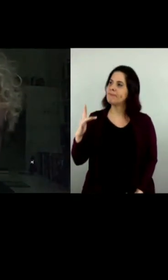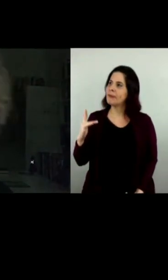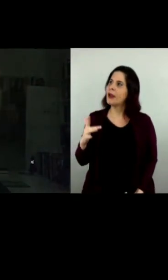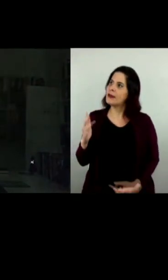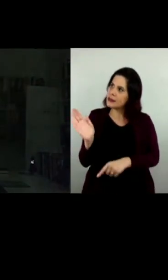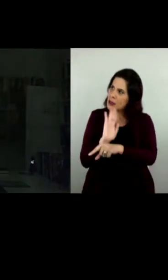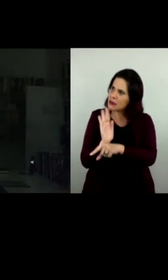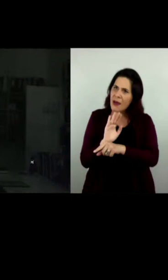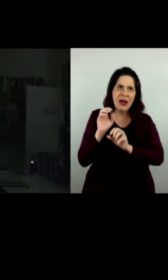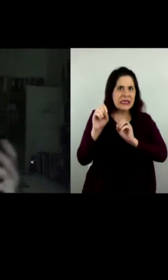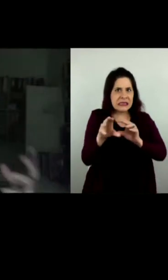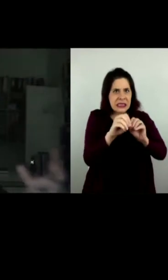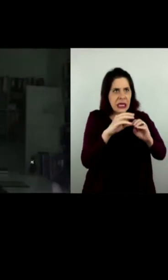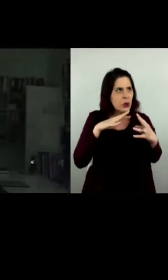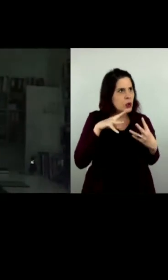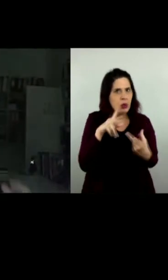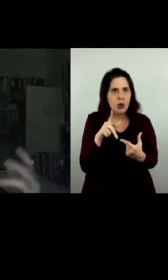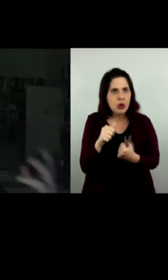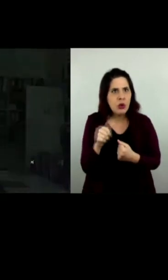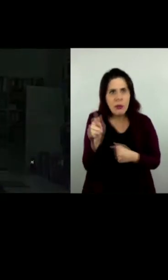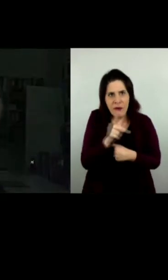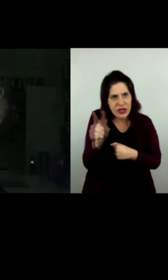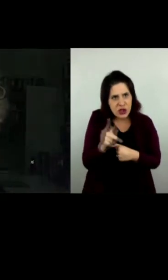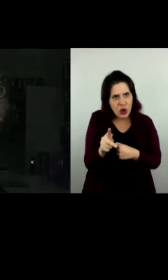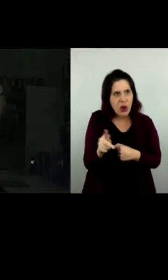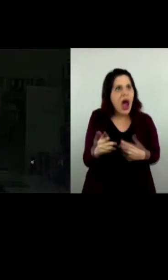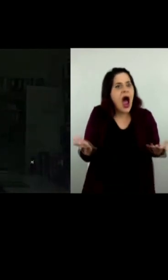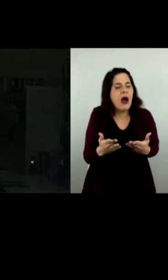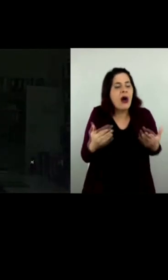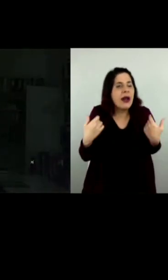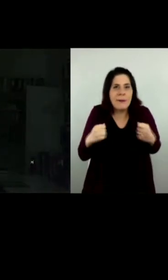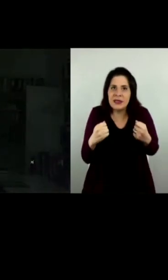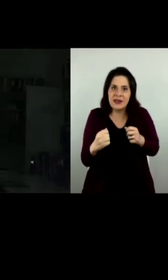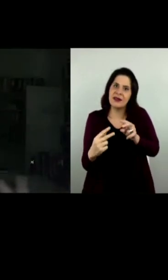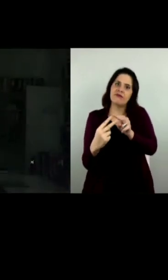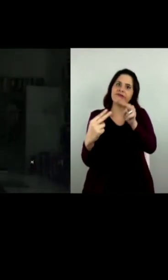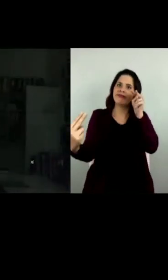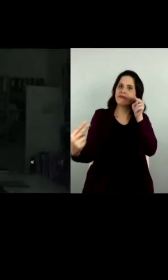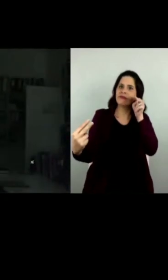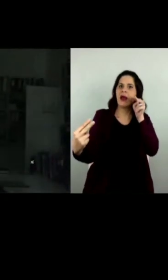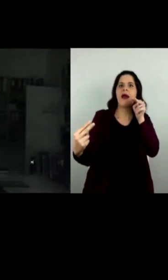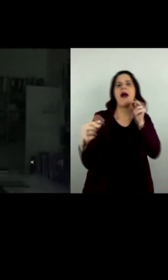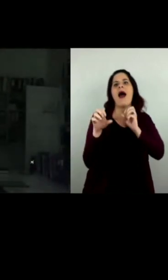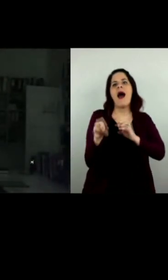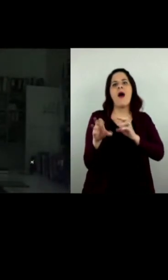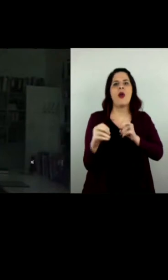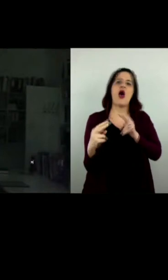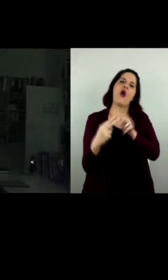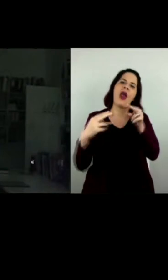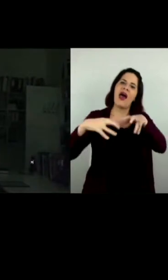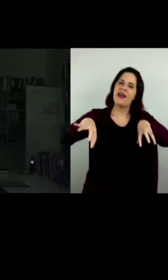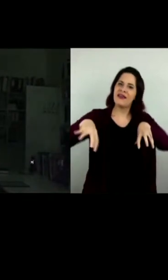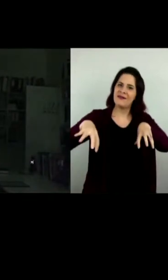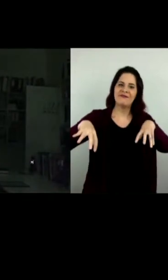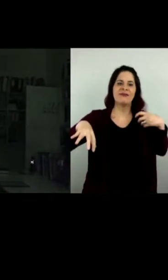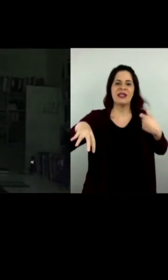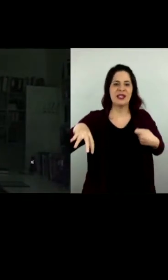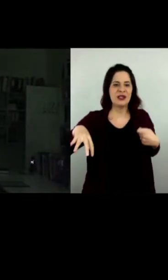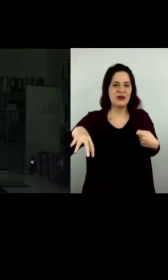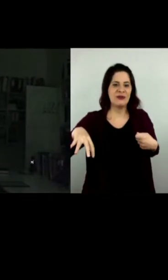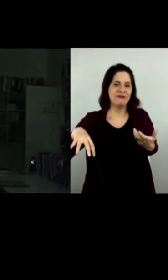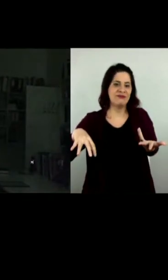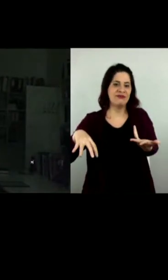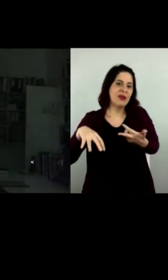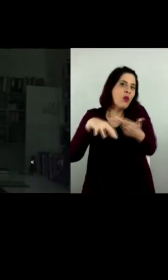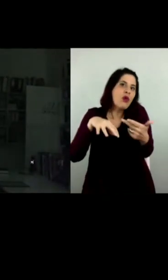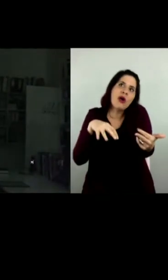around the world suddenly had to produce online teaching programs and things, you know, to inspire students or engage